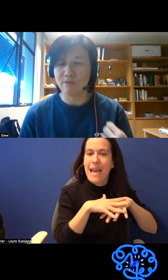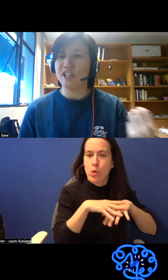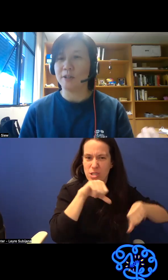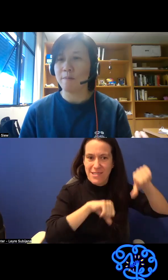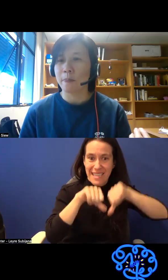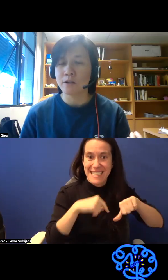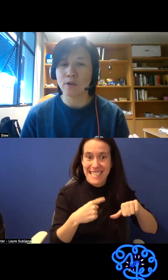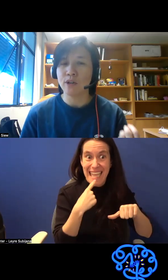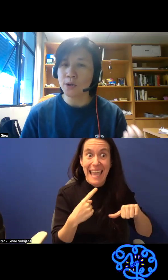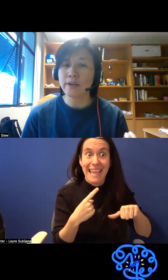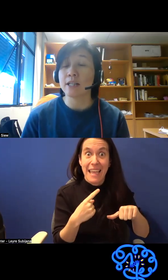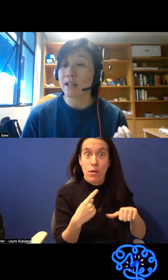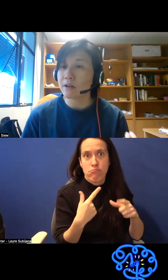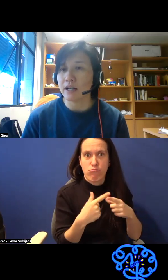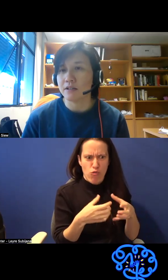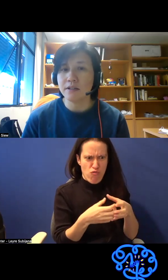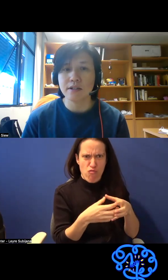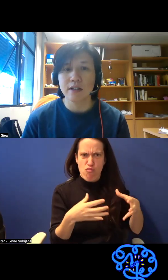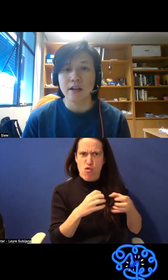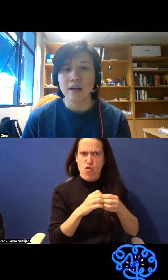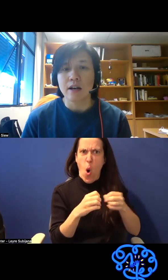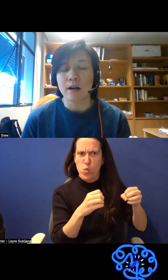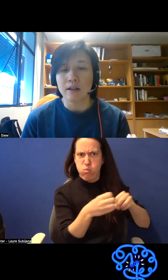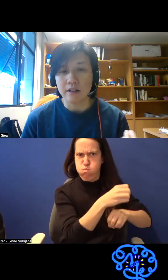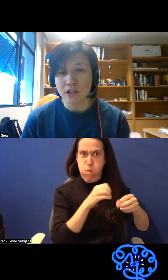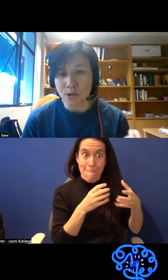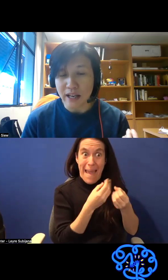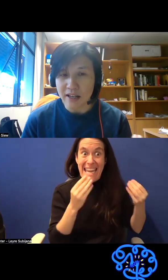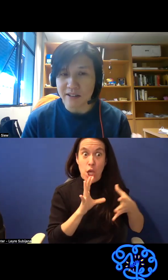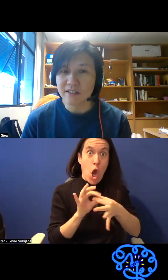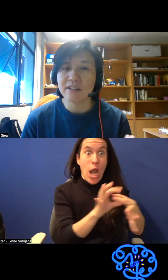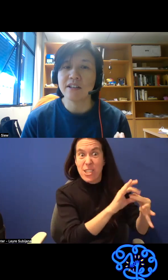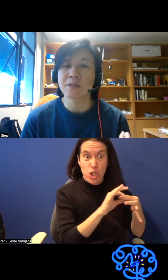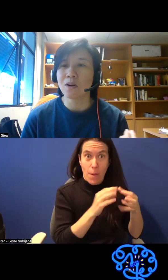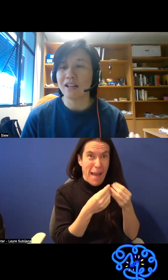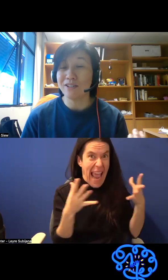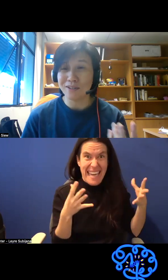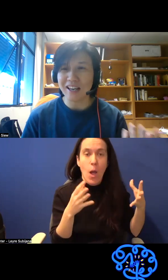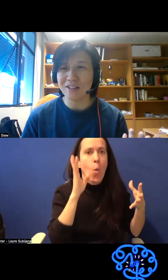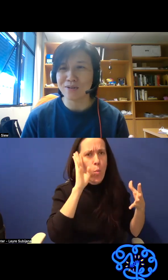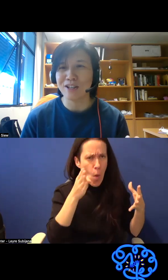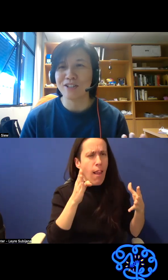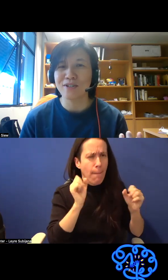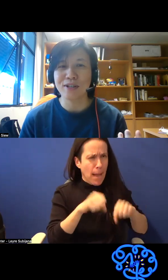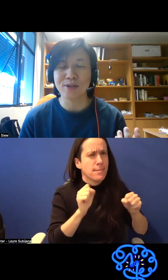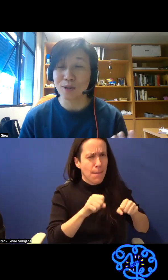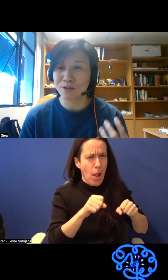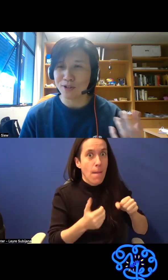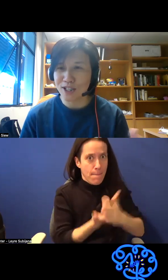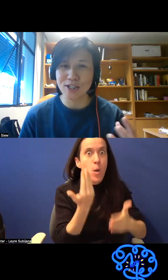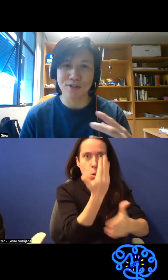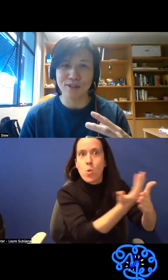get richer. So if a node has many connections, like this node A here, it's more likely to gain new connections. And